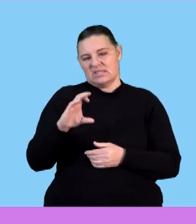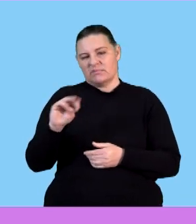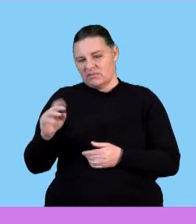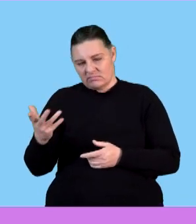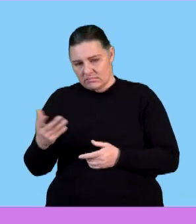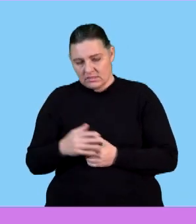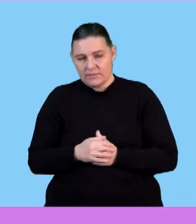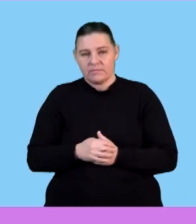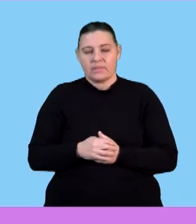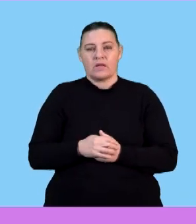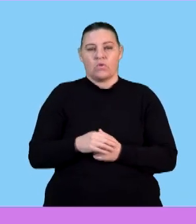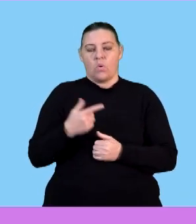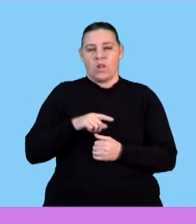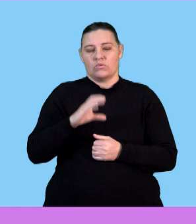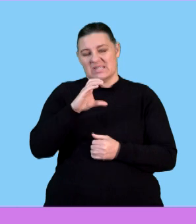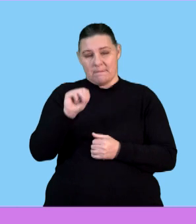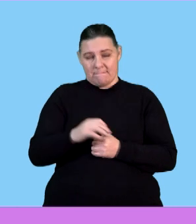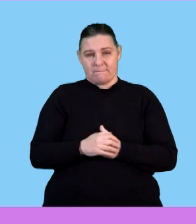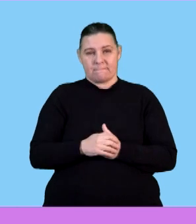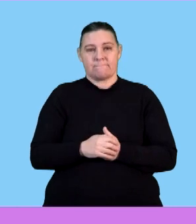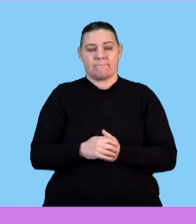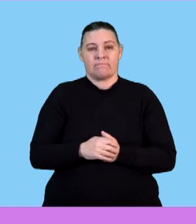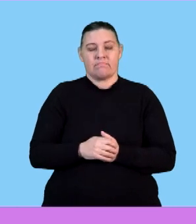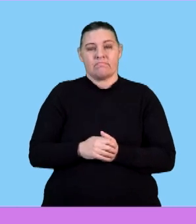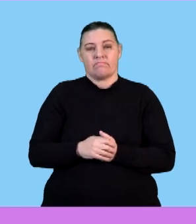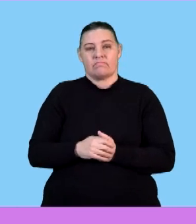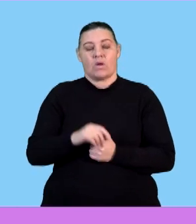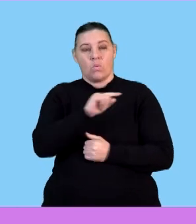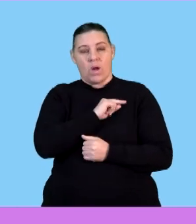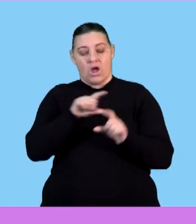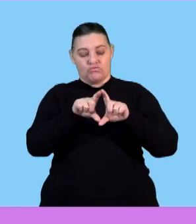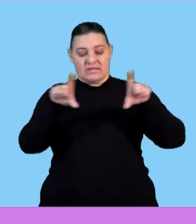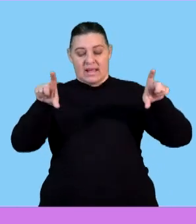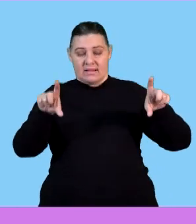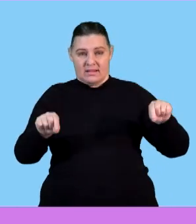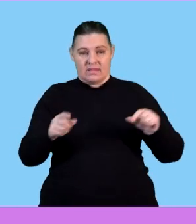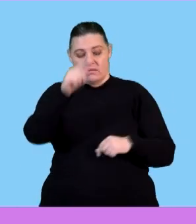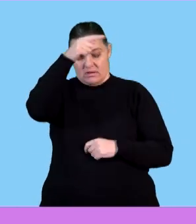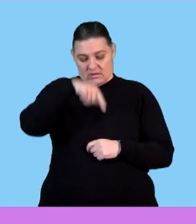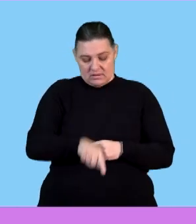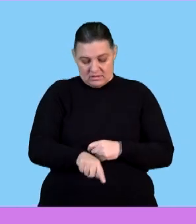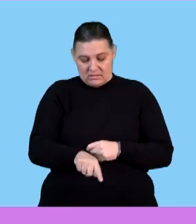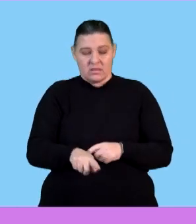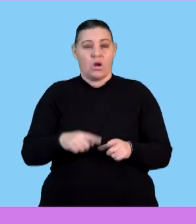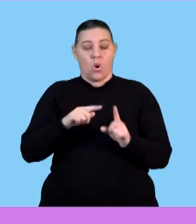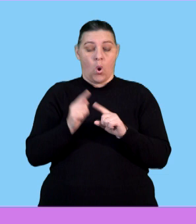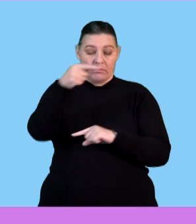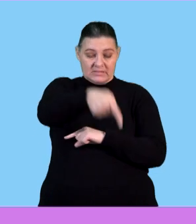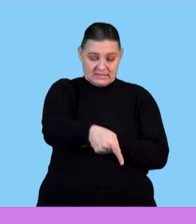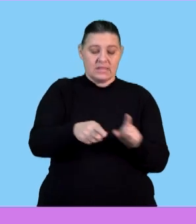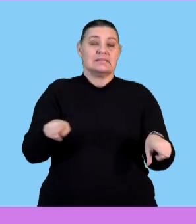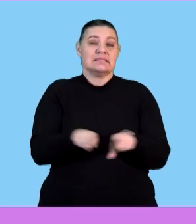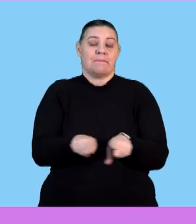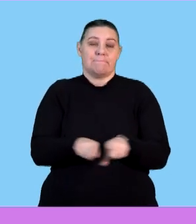these examples. So that's the length of that side. Now, because this is a rectangle, the length of the opposite